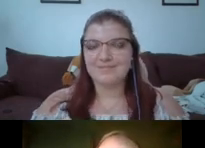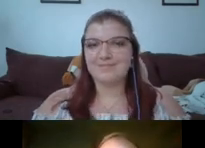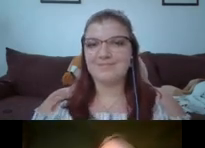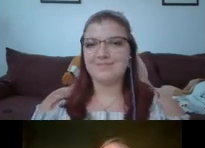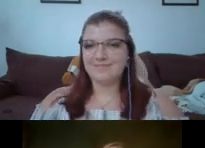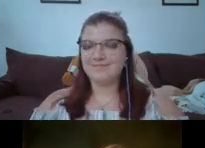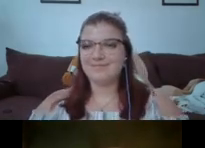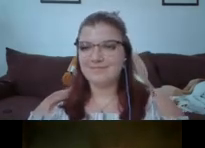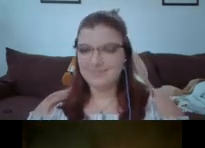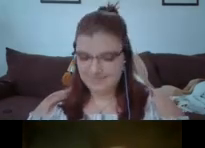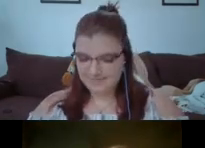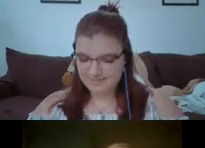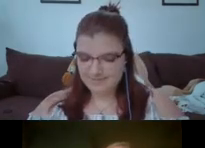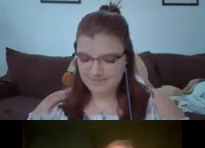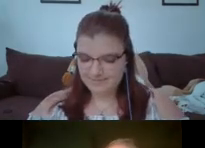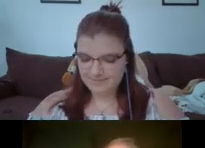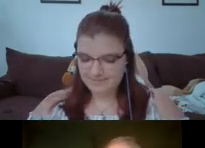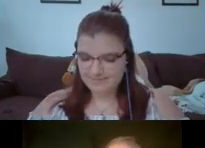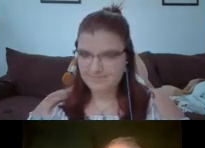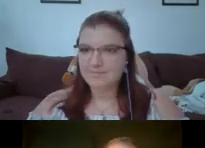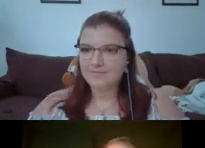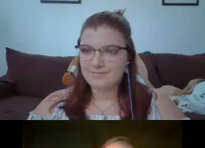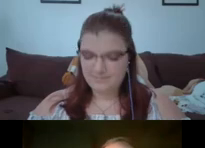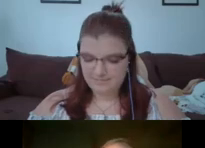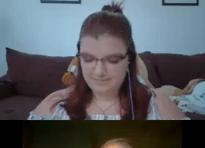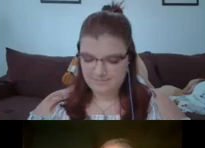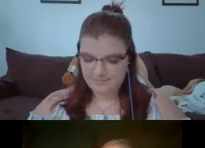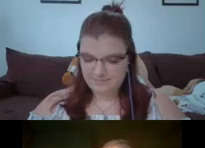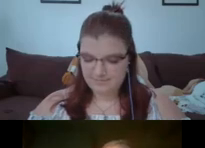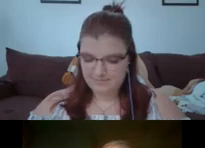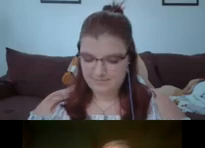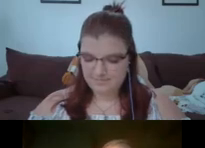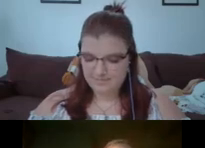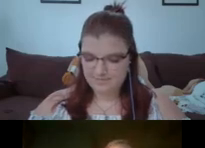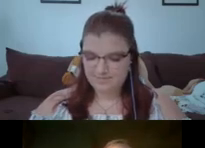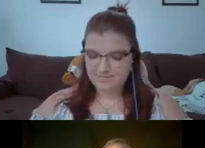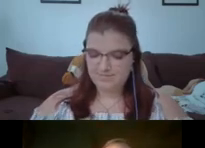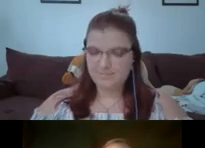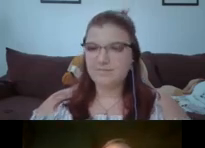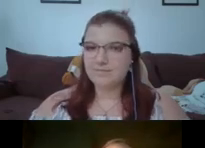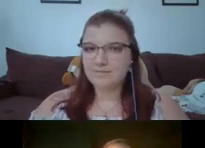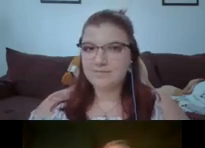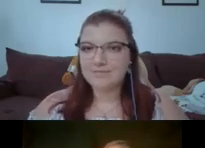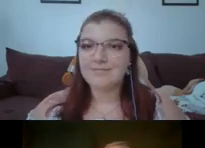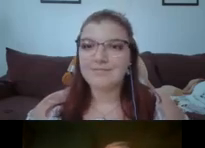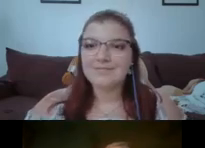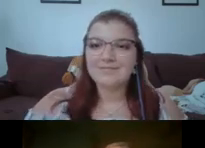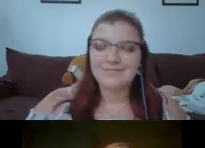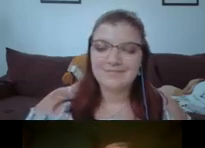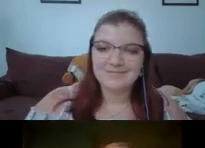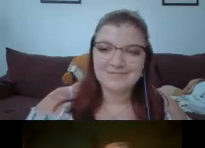divisions 1, 2, and 3 in 1974, yes, so Wendy said high schoolers, did you, Wendy?